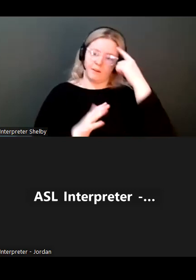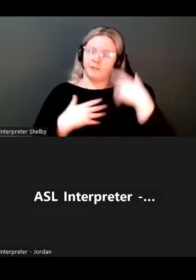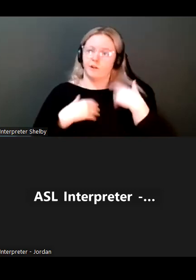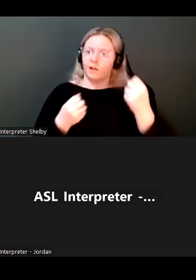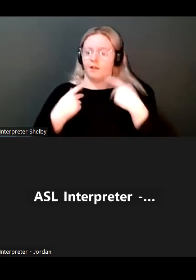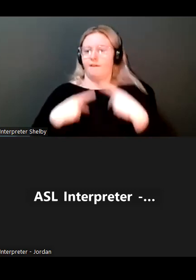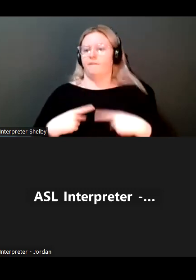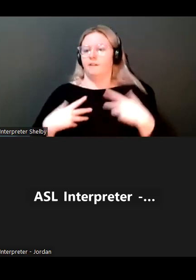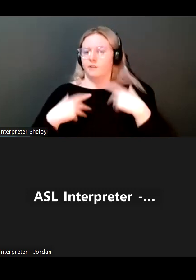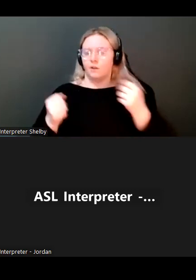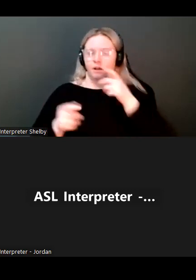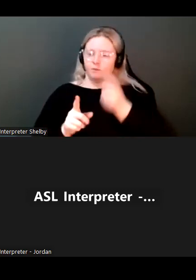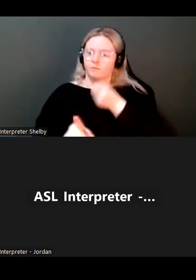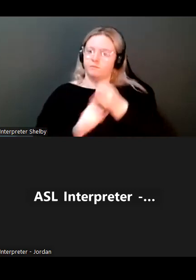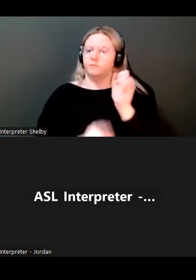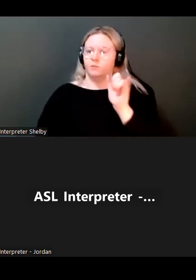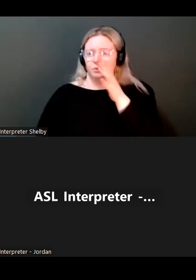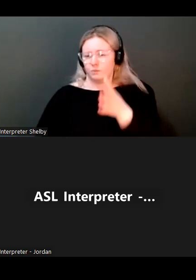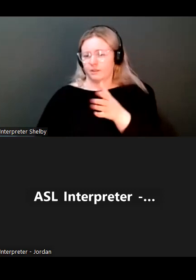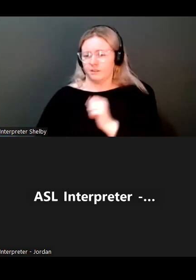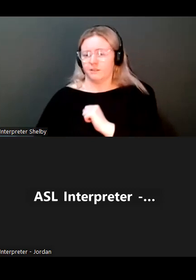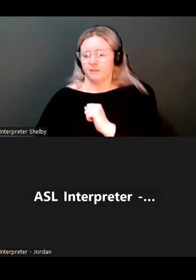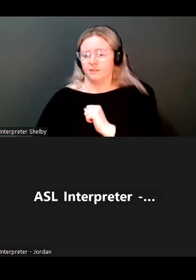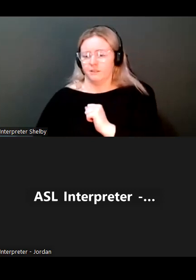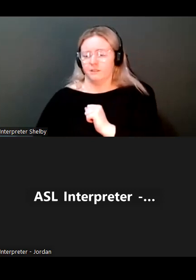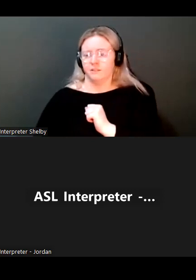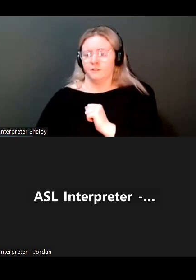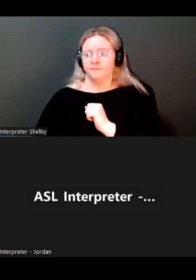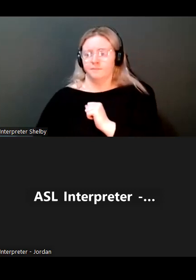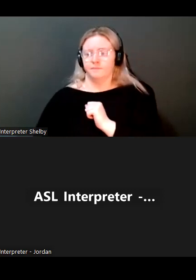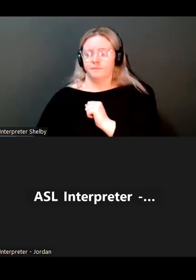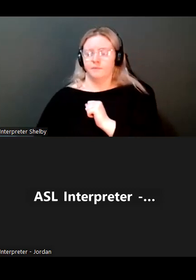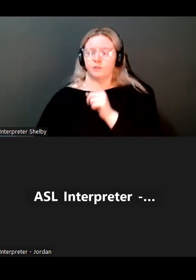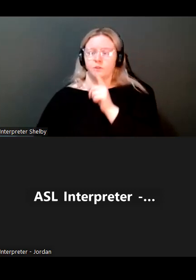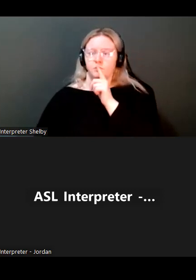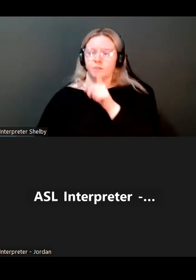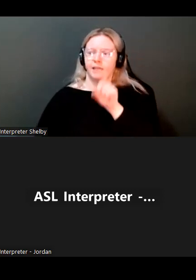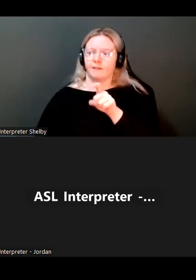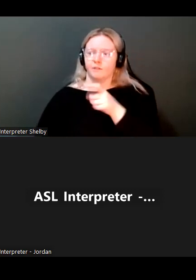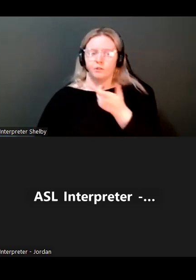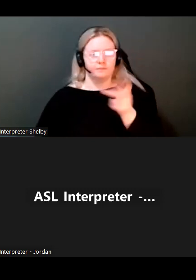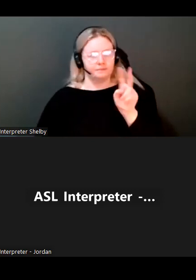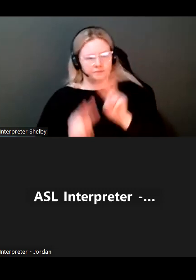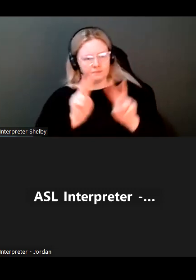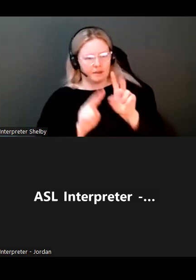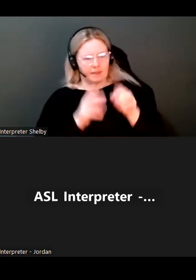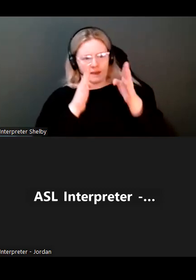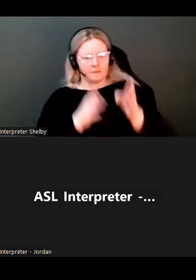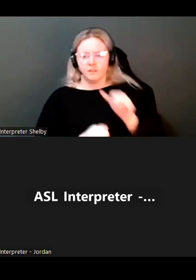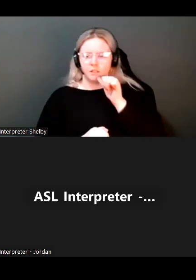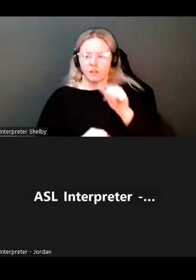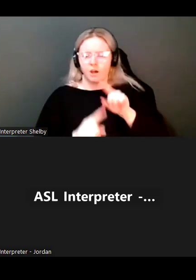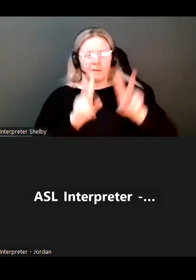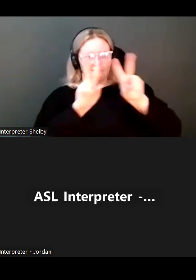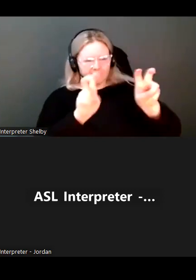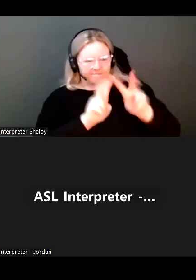things in life. So we really do have to look beyond the individual as well. And I think a huge